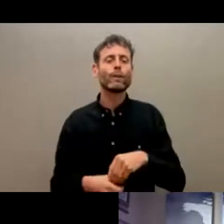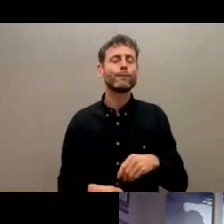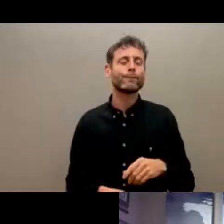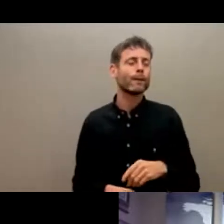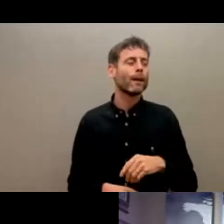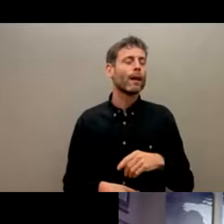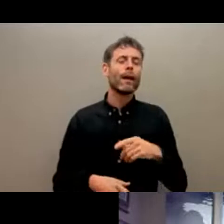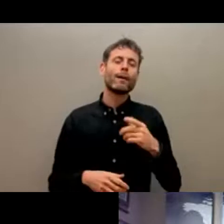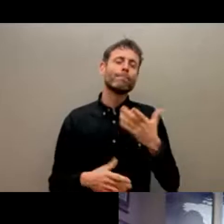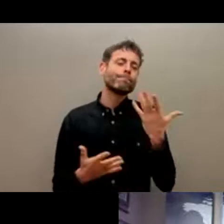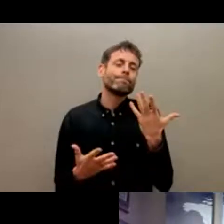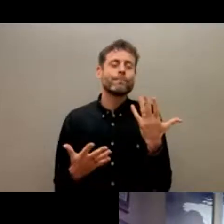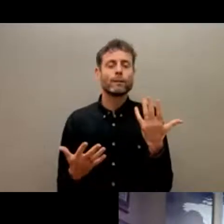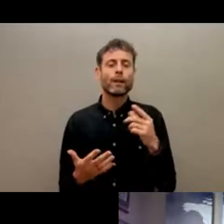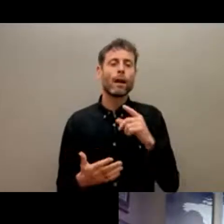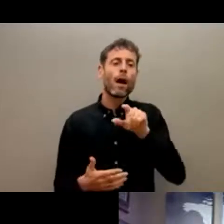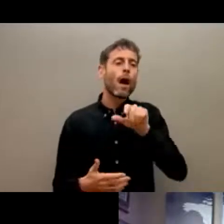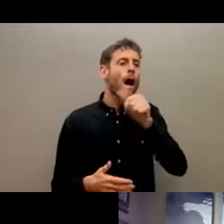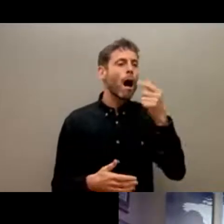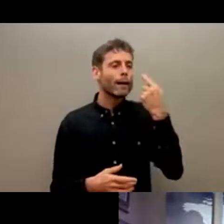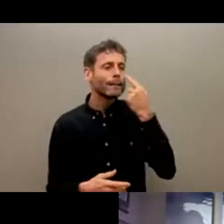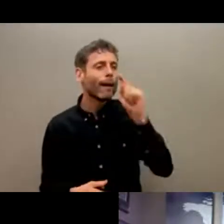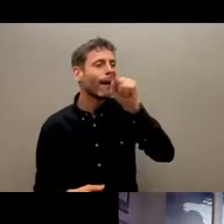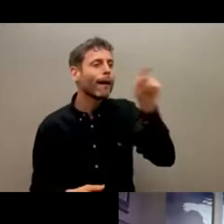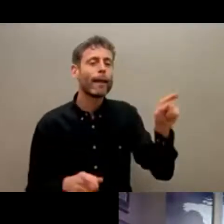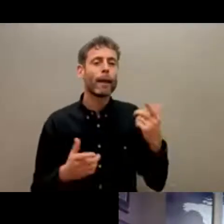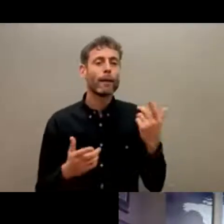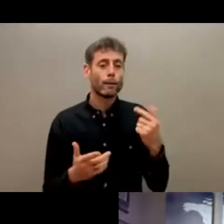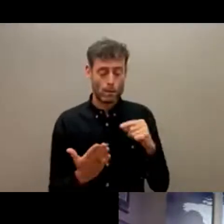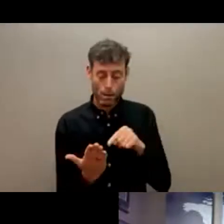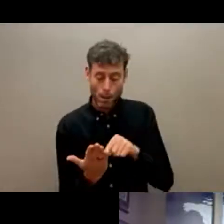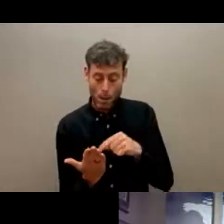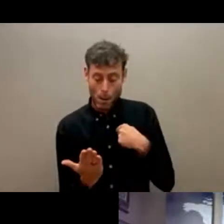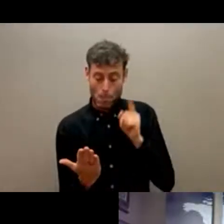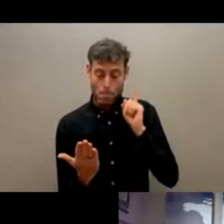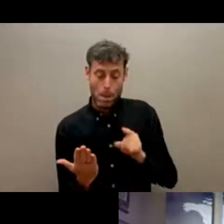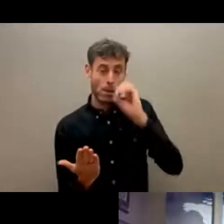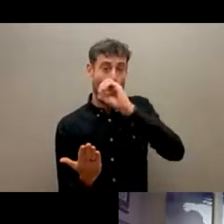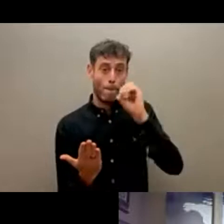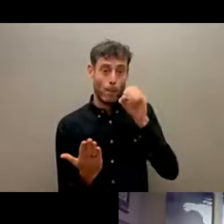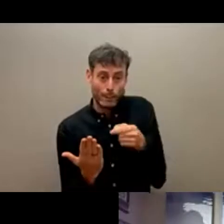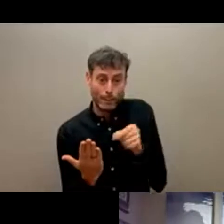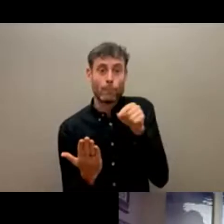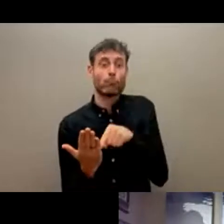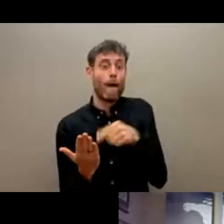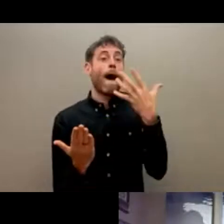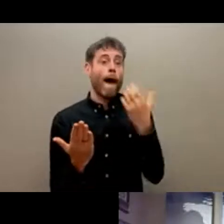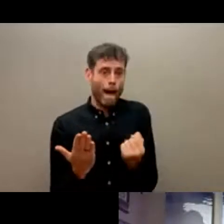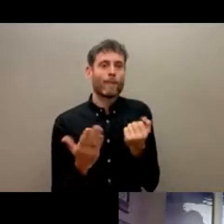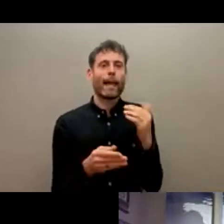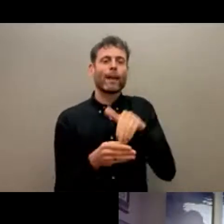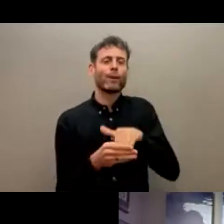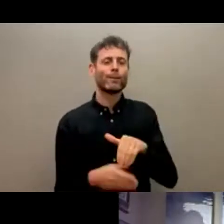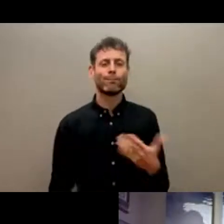it will have very limited effectiveness. So really seeing it, I think we've recognized this in CBM Global, that if